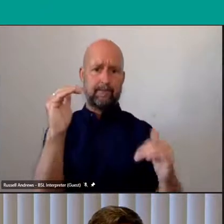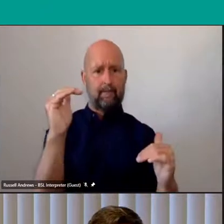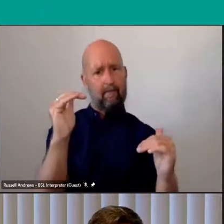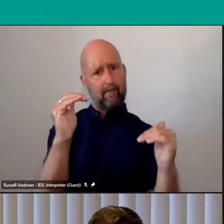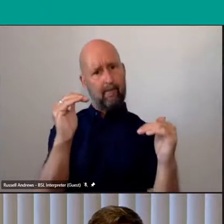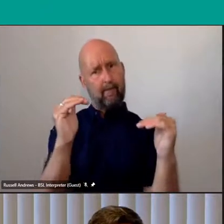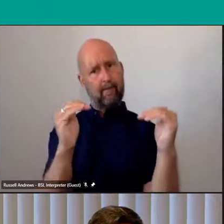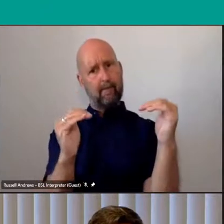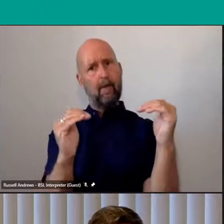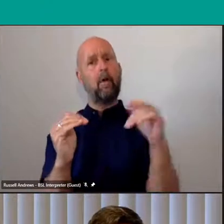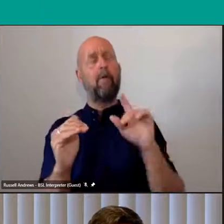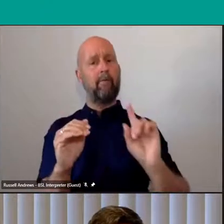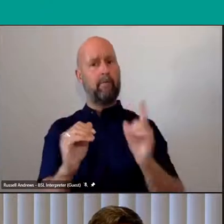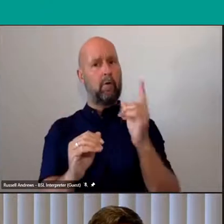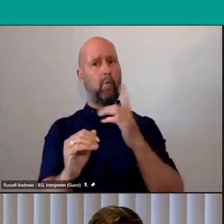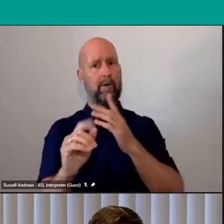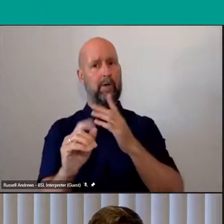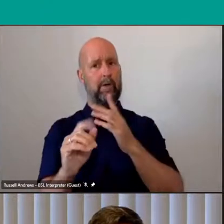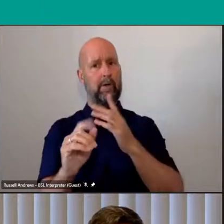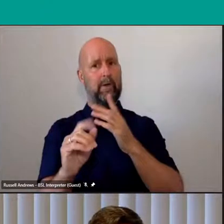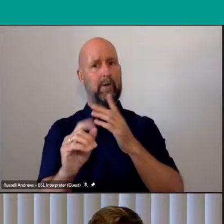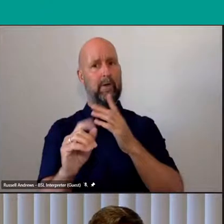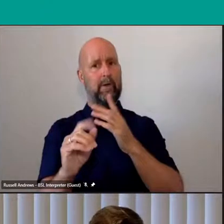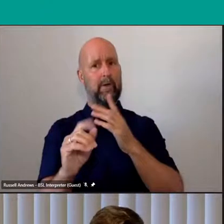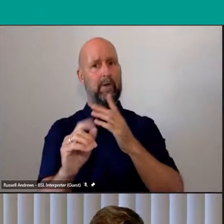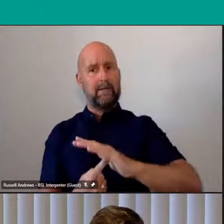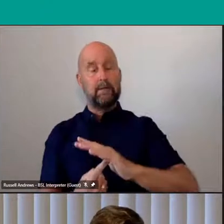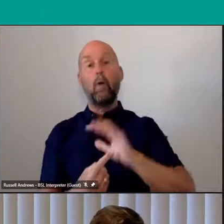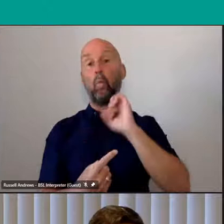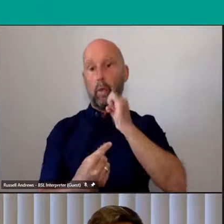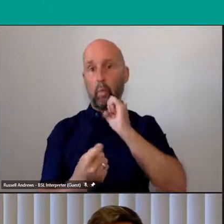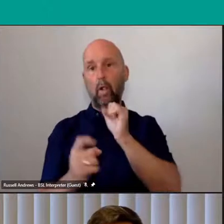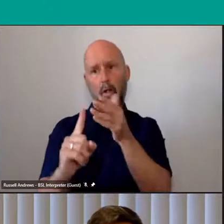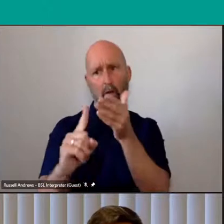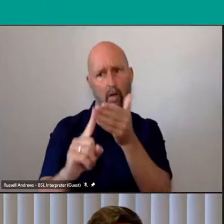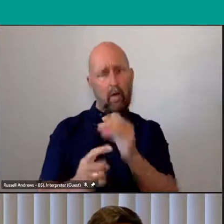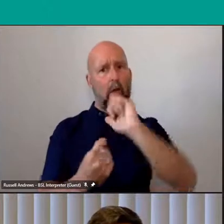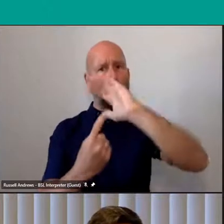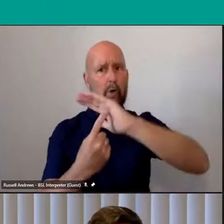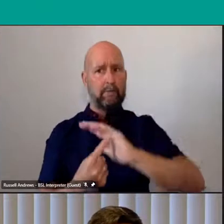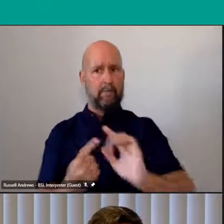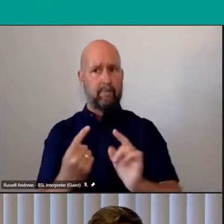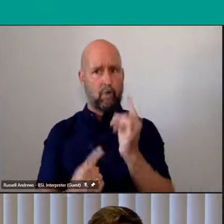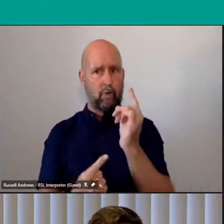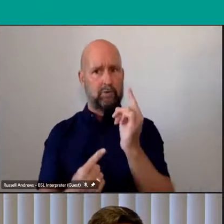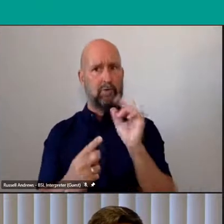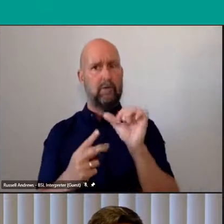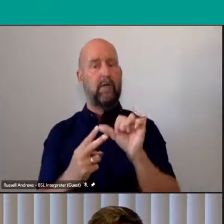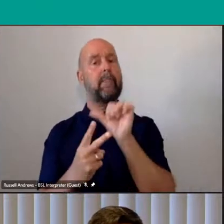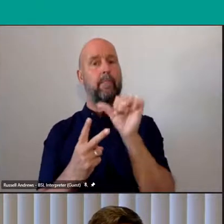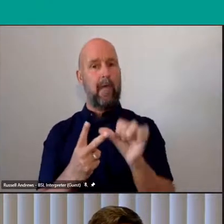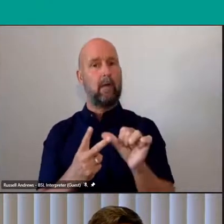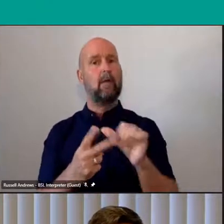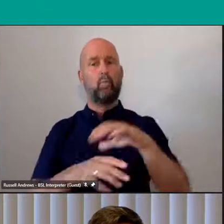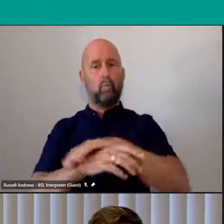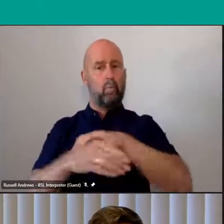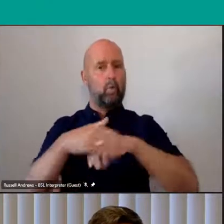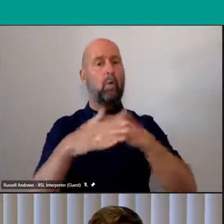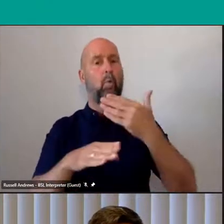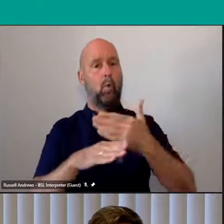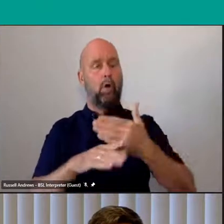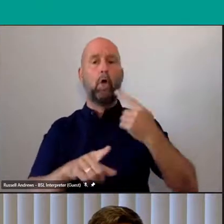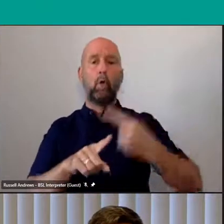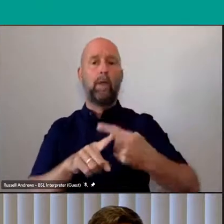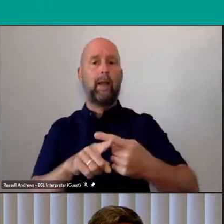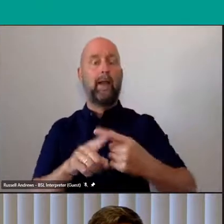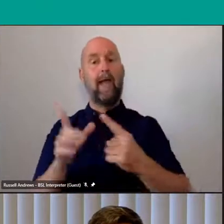to identify our priorities, which we will, and of course we will get to work very, very quickly. As Andy